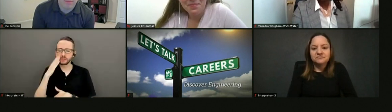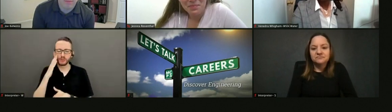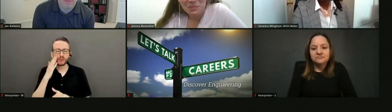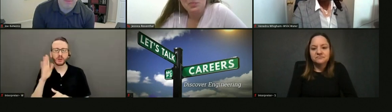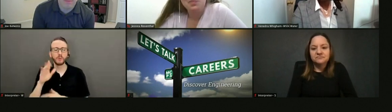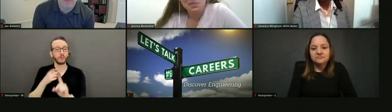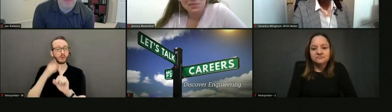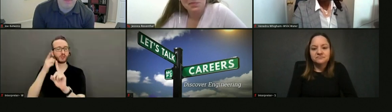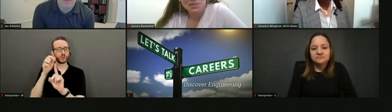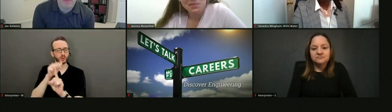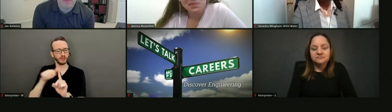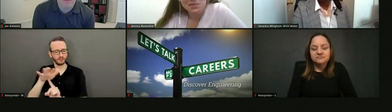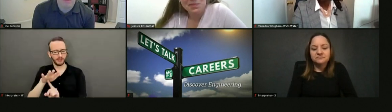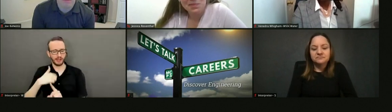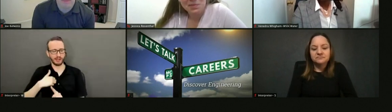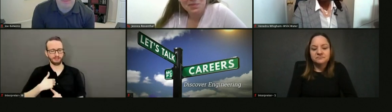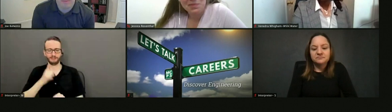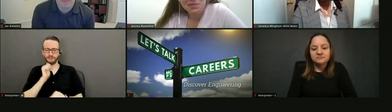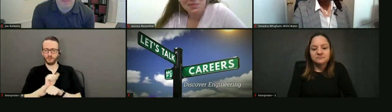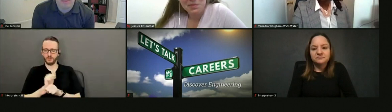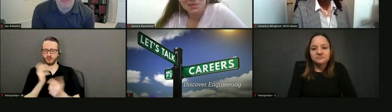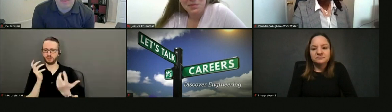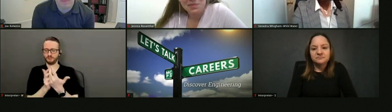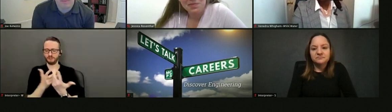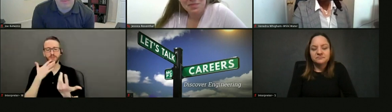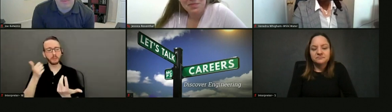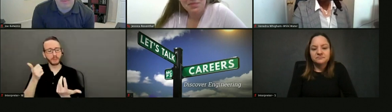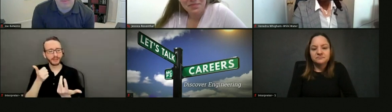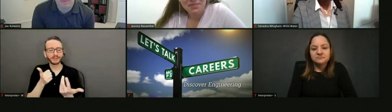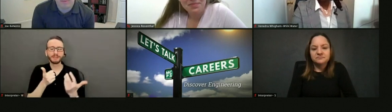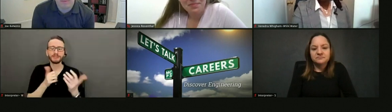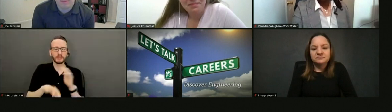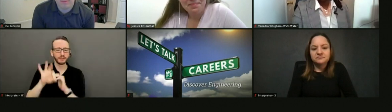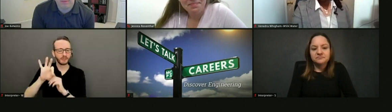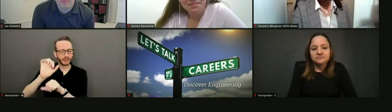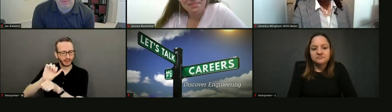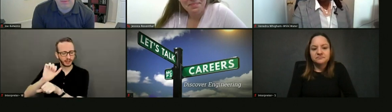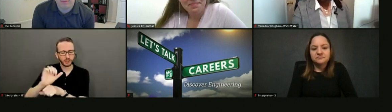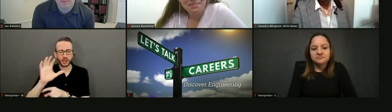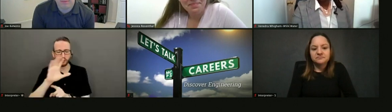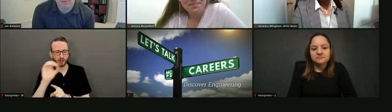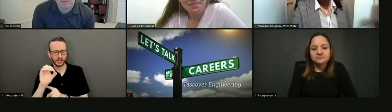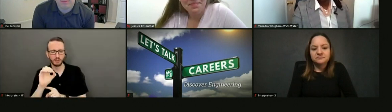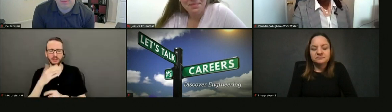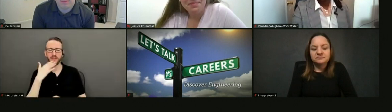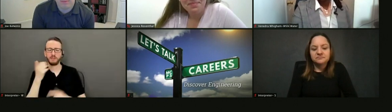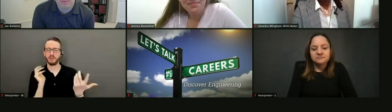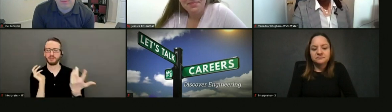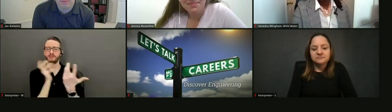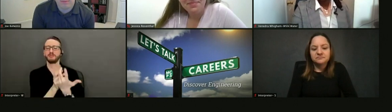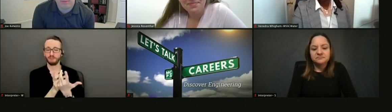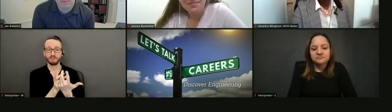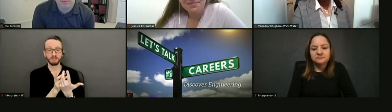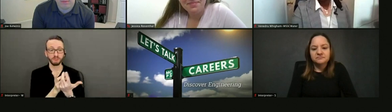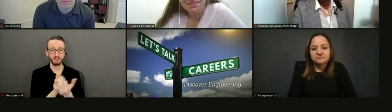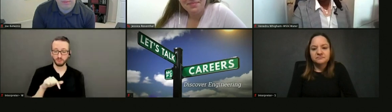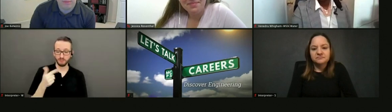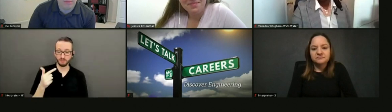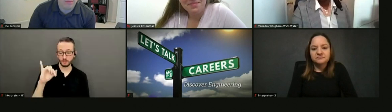environment you work in best. So picking a job or finding a company that'll best cater to that. How about you,